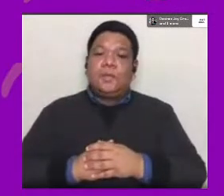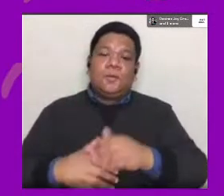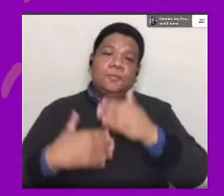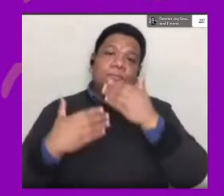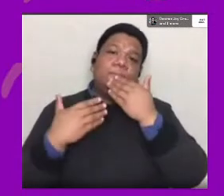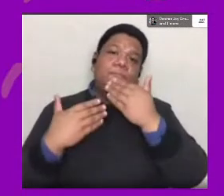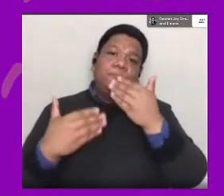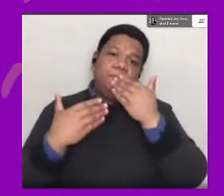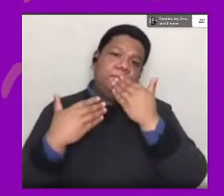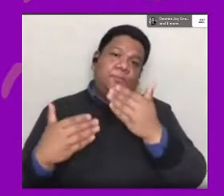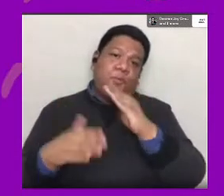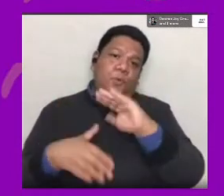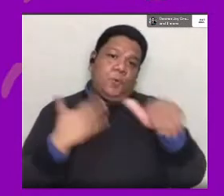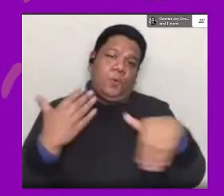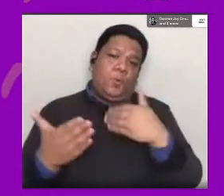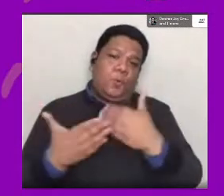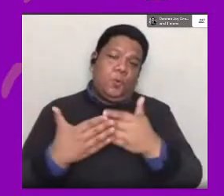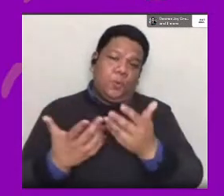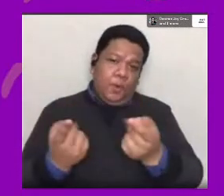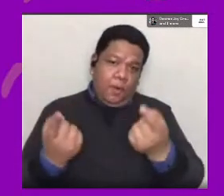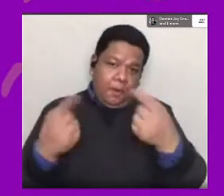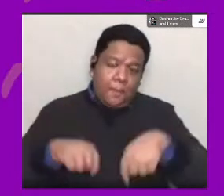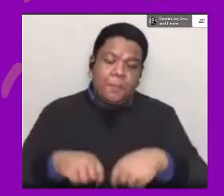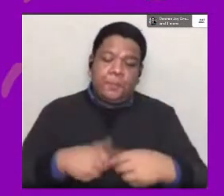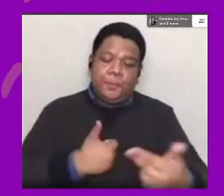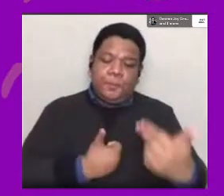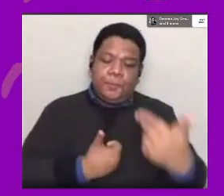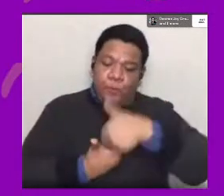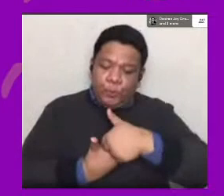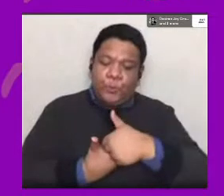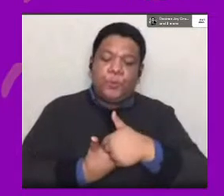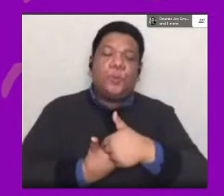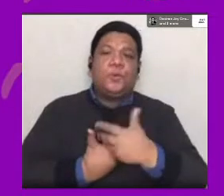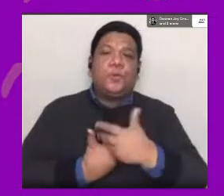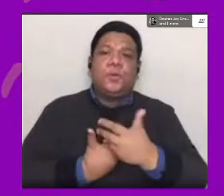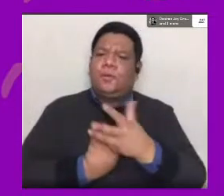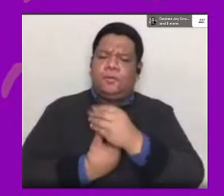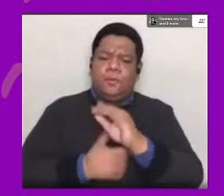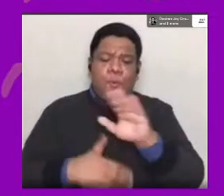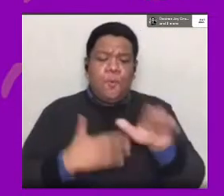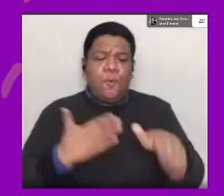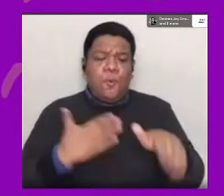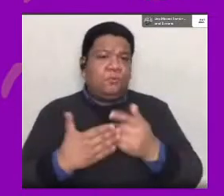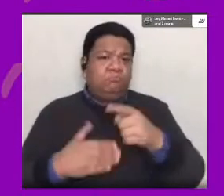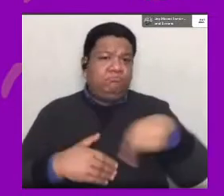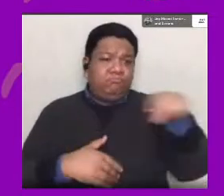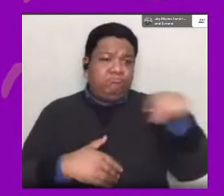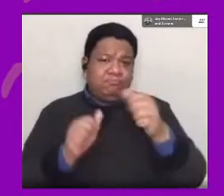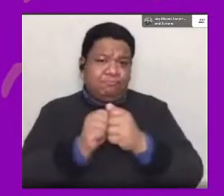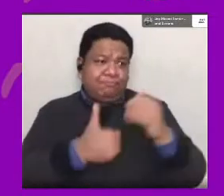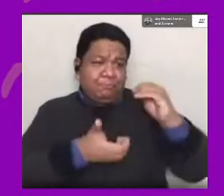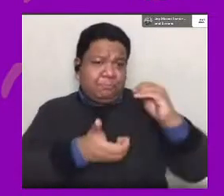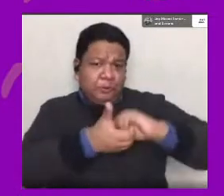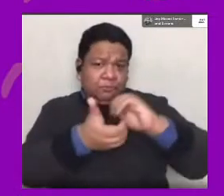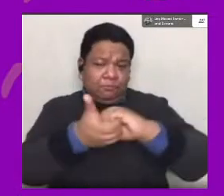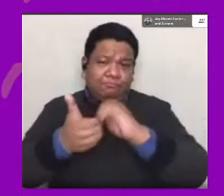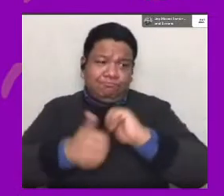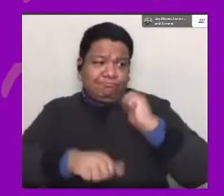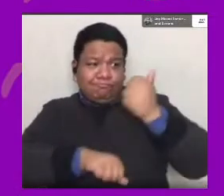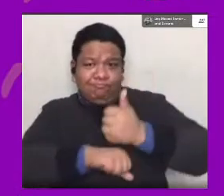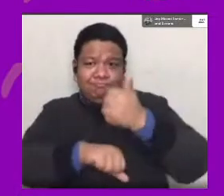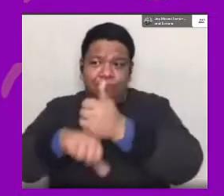you all for your presence and participation, and to our co-conveners who helped turn